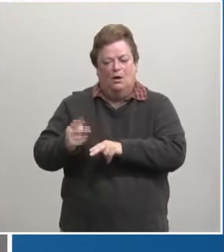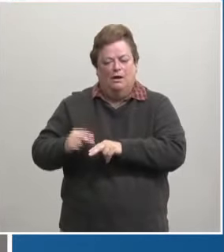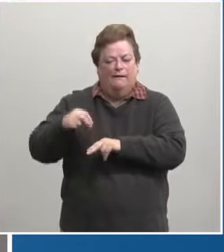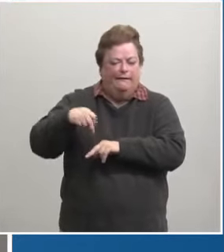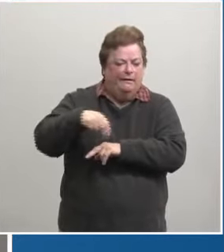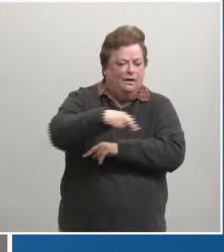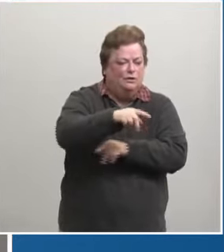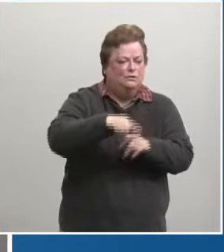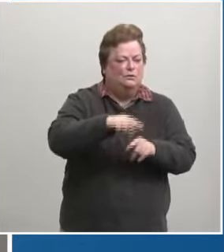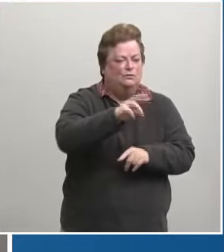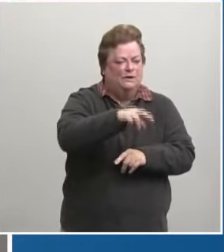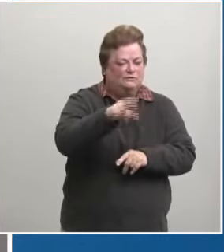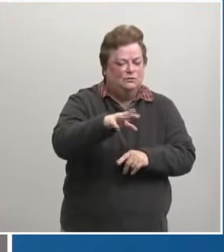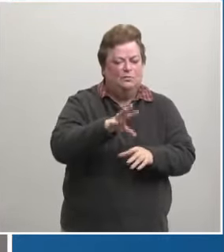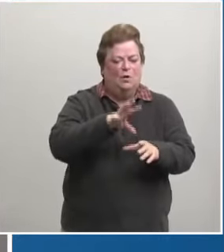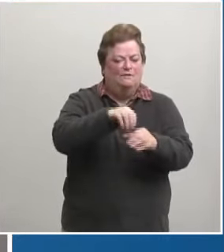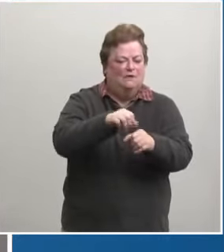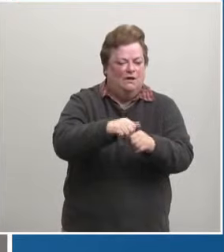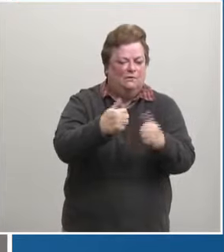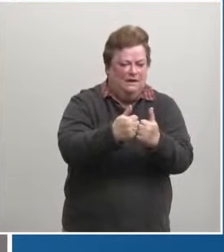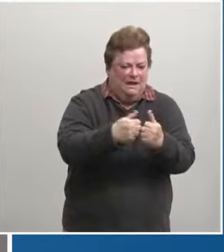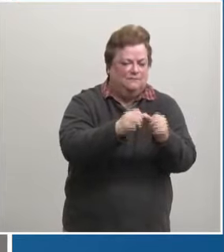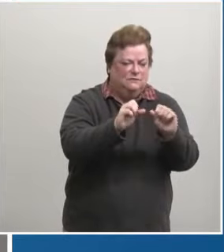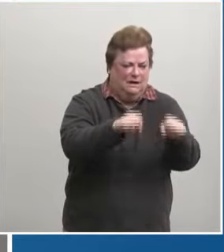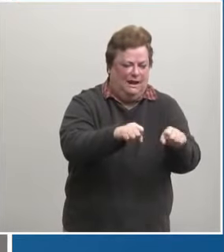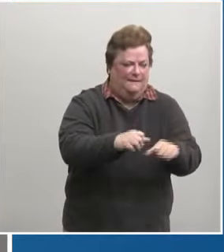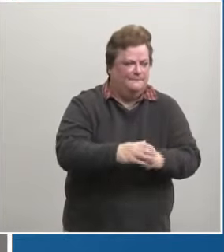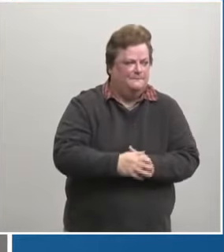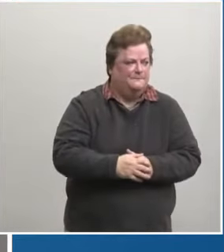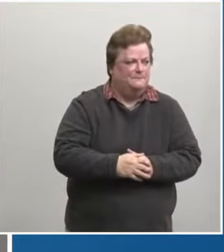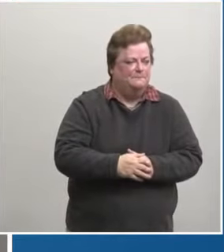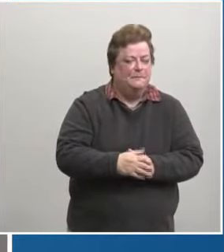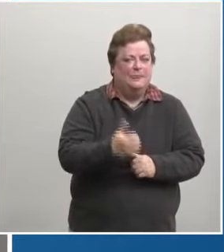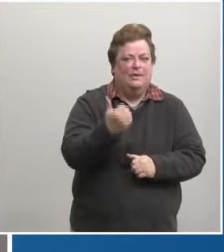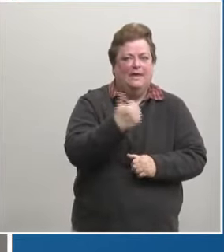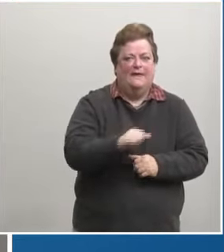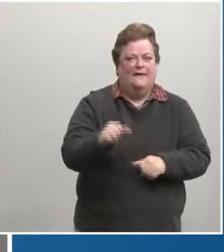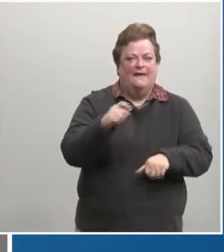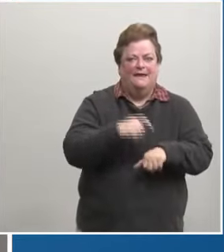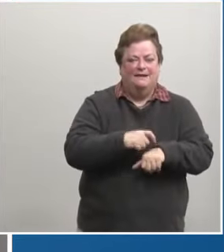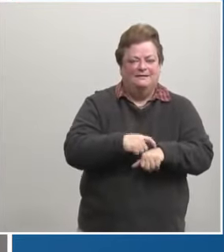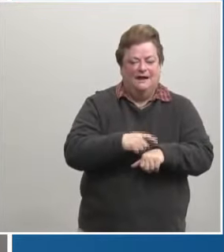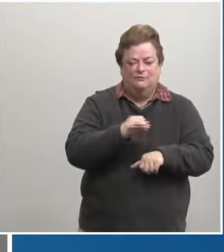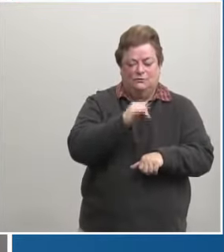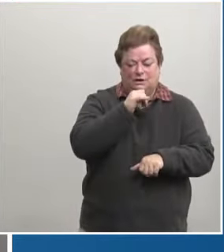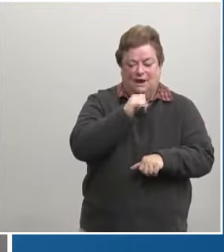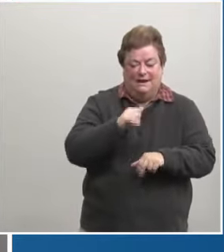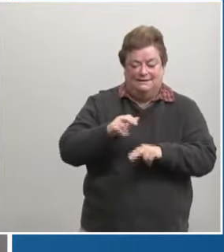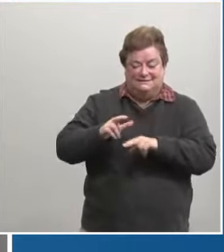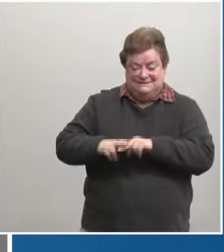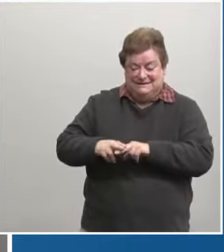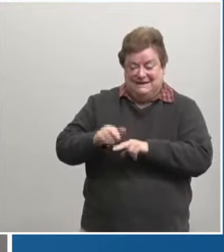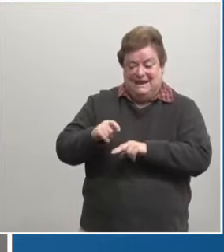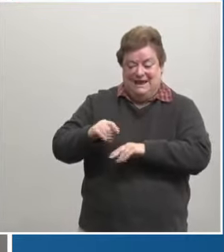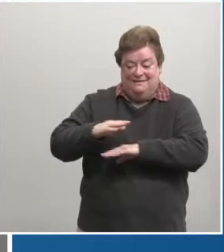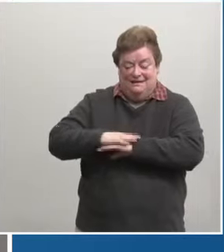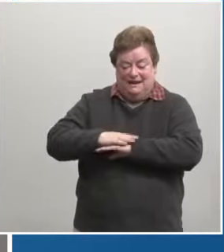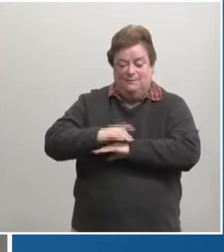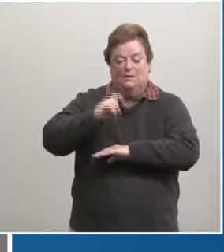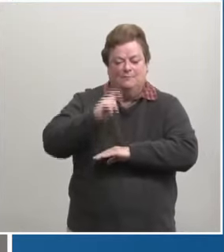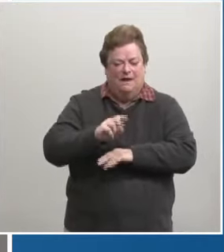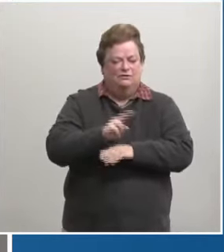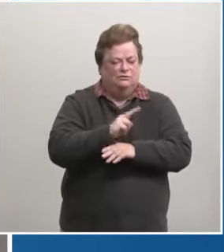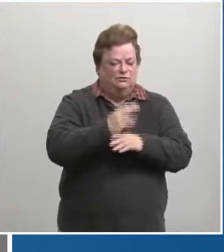restroom, or participating in games. Anytime individuals are not seated at tables, they must be wearing a face covering.